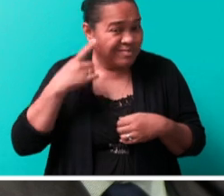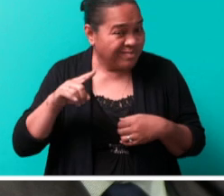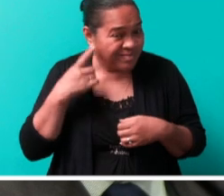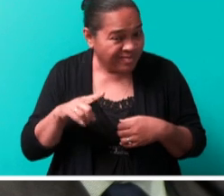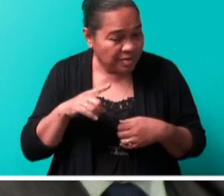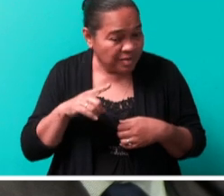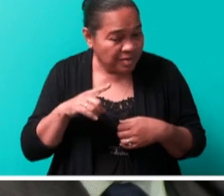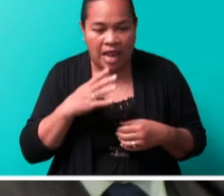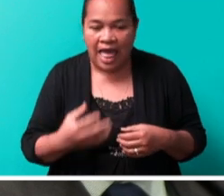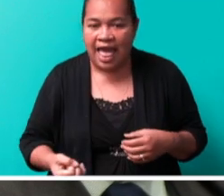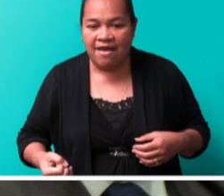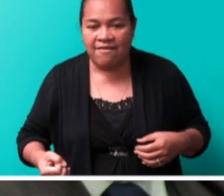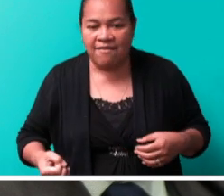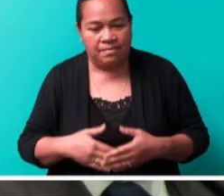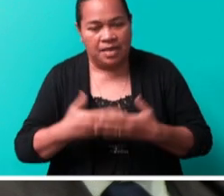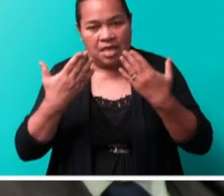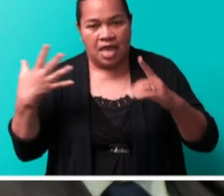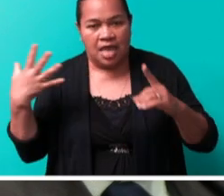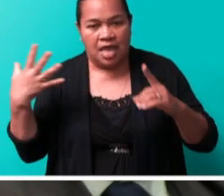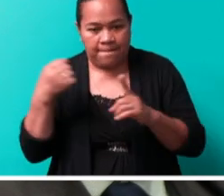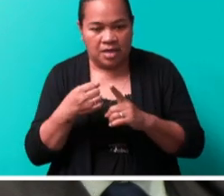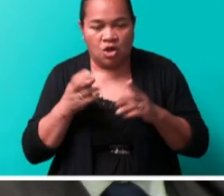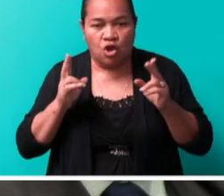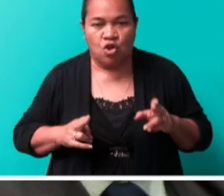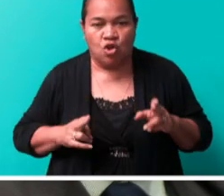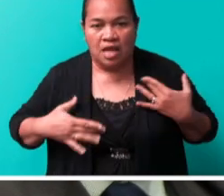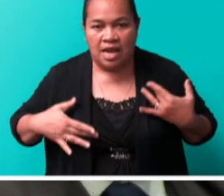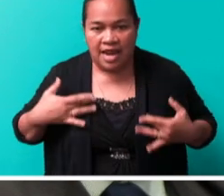a significant impact on human lives